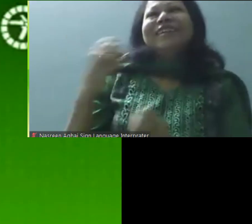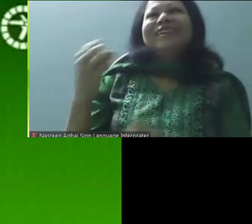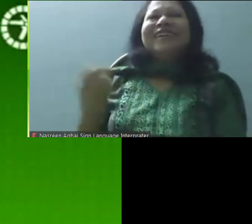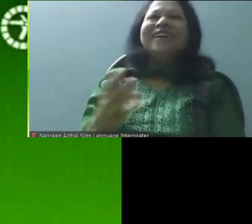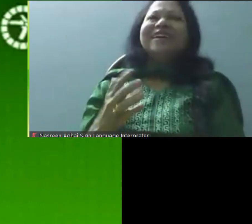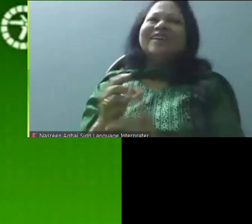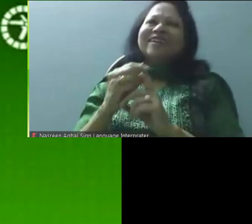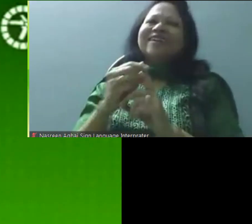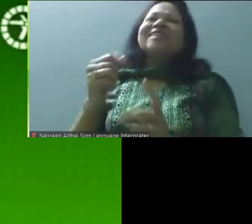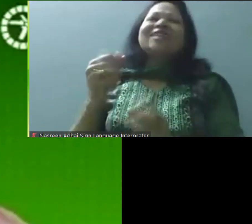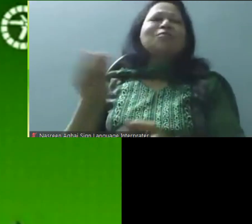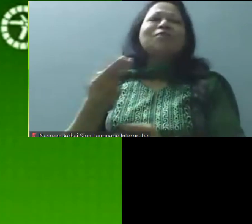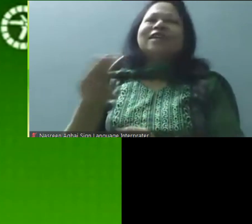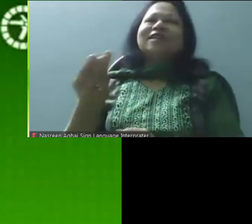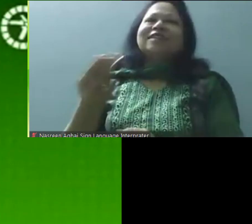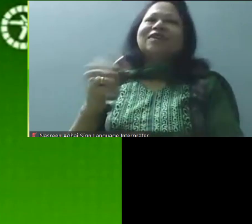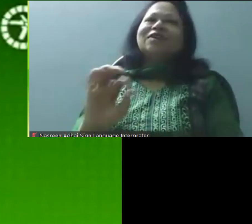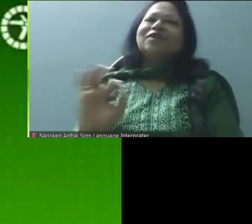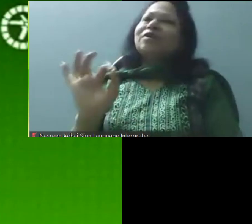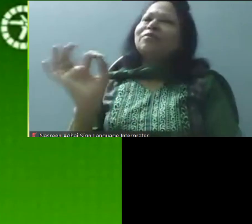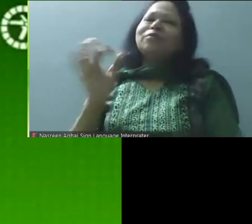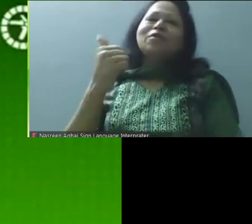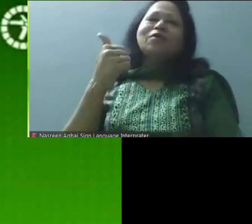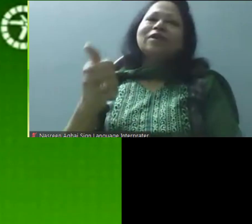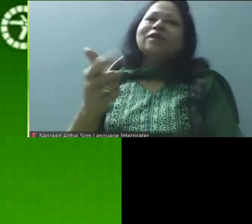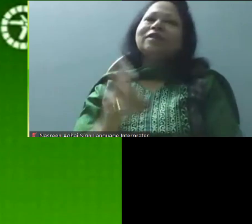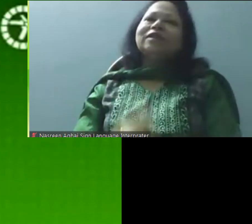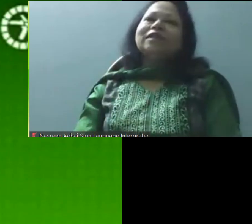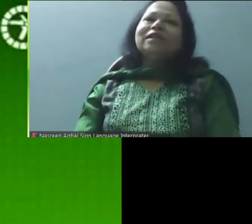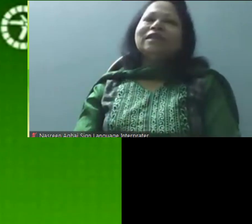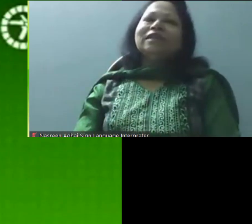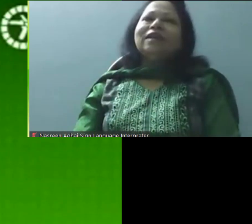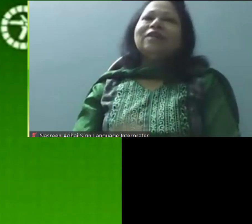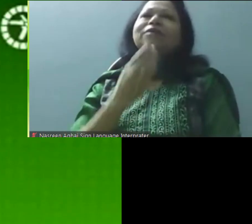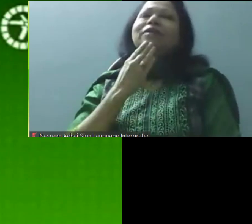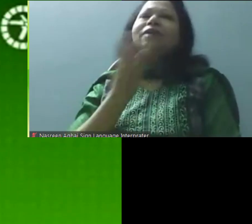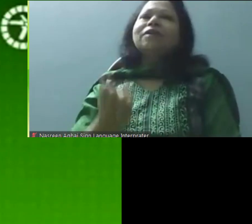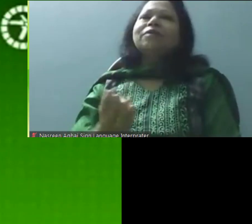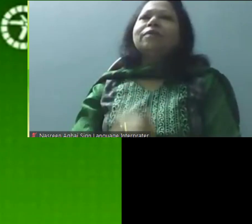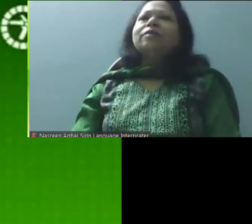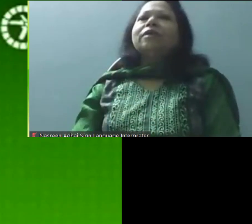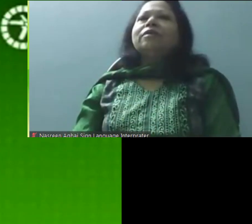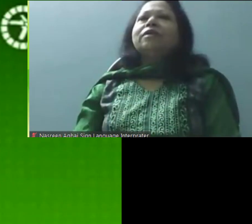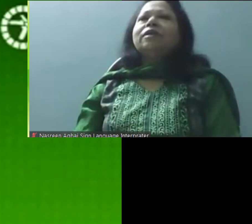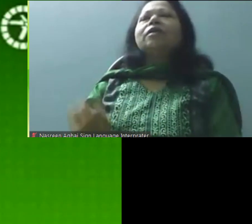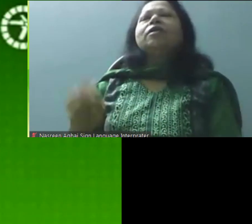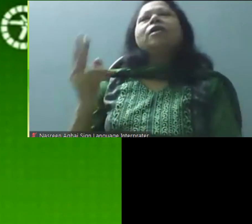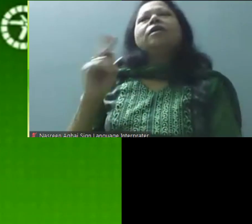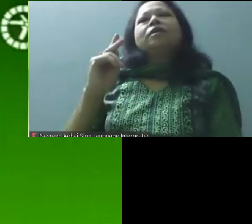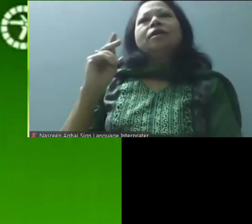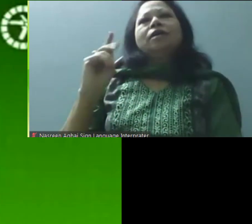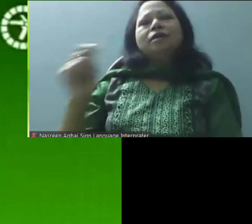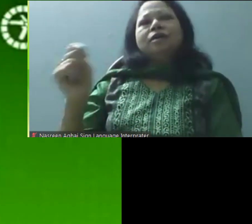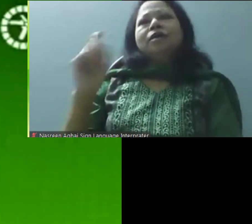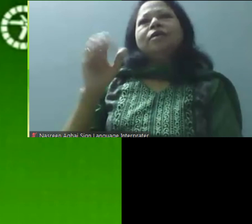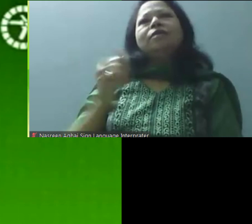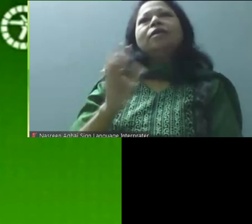necessarily that easy, but brilliant to see you. And Tina, thank you also for doing the close captioning.